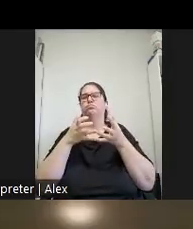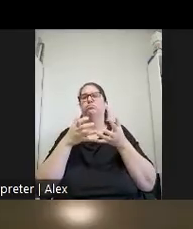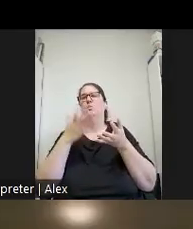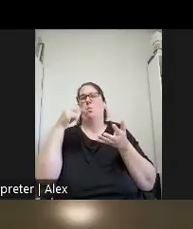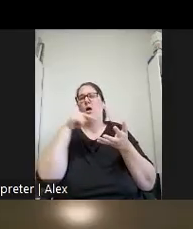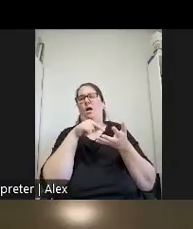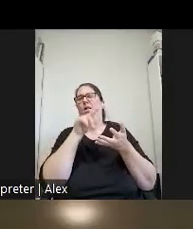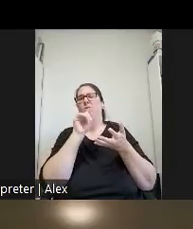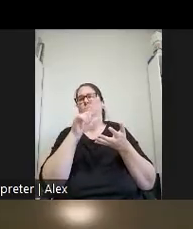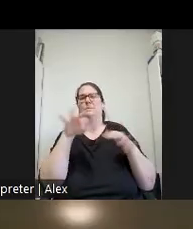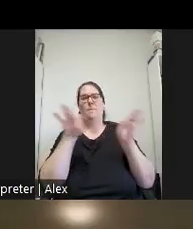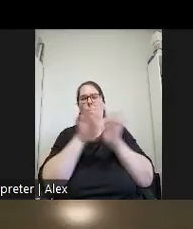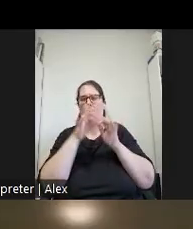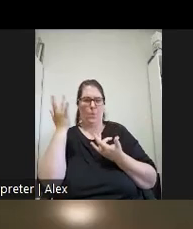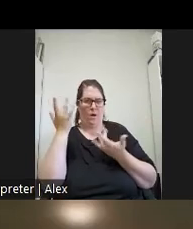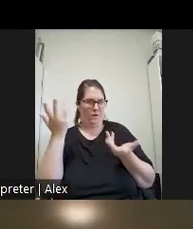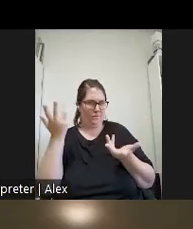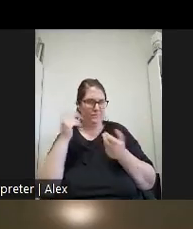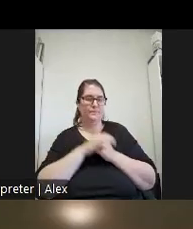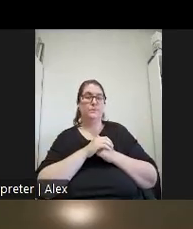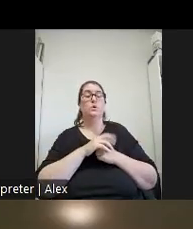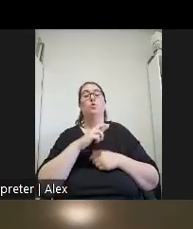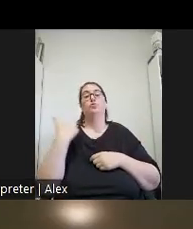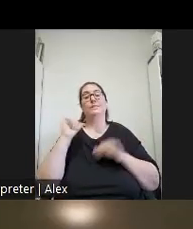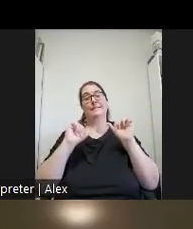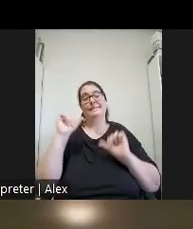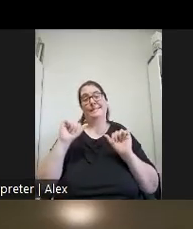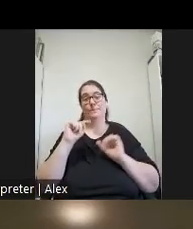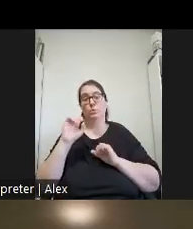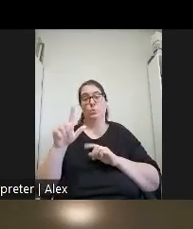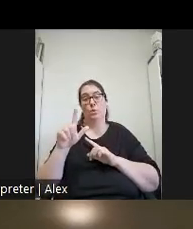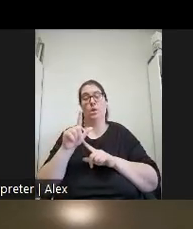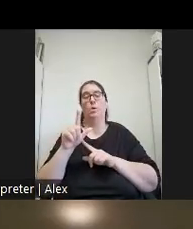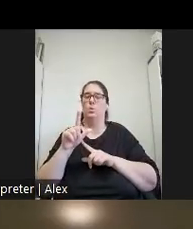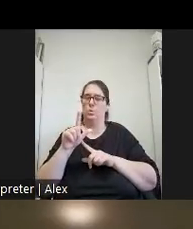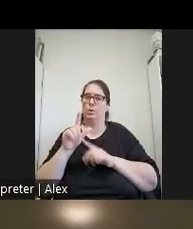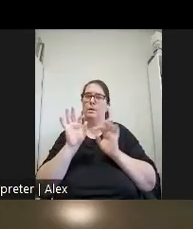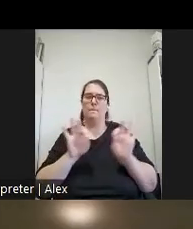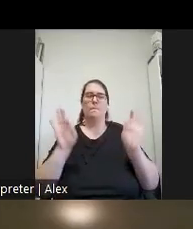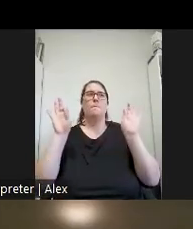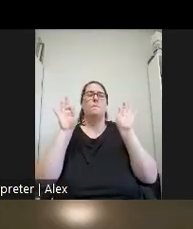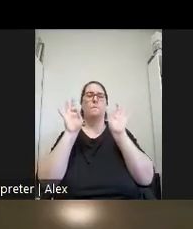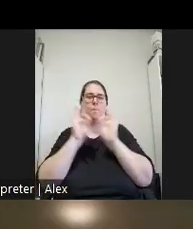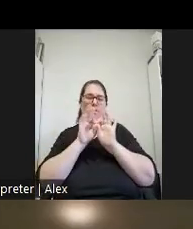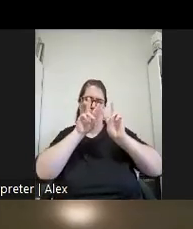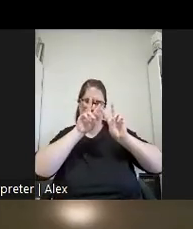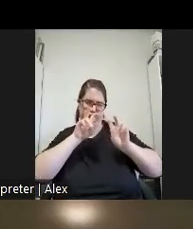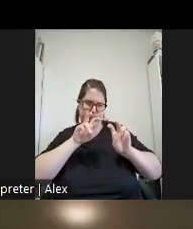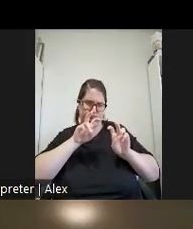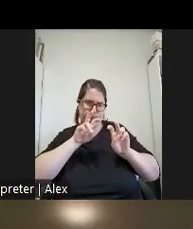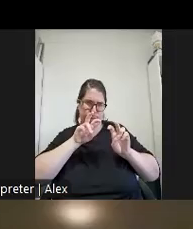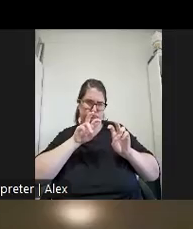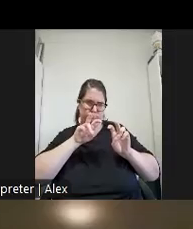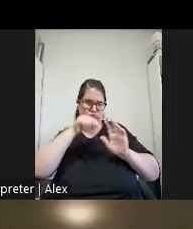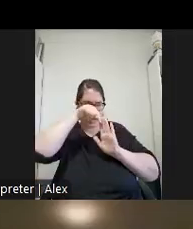assessment tool is so important. So risk assessment tools are a very important part of conducting both a thorough and accurate